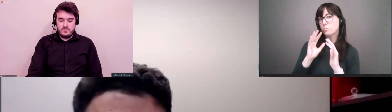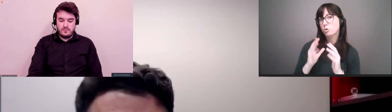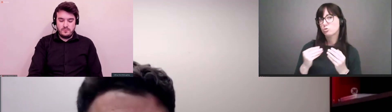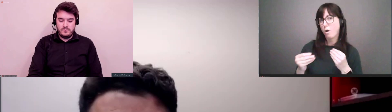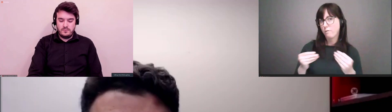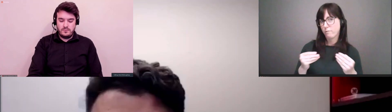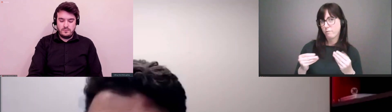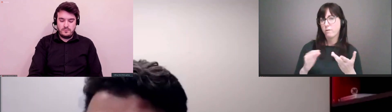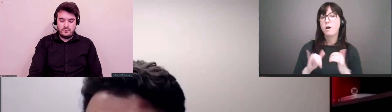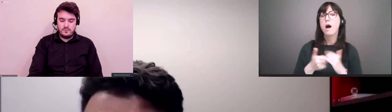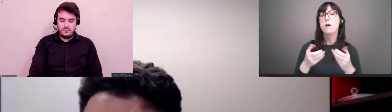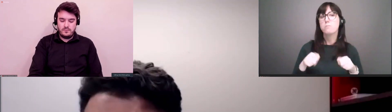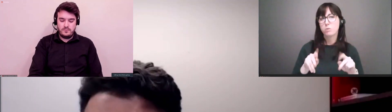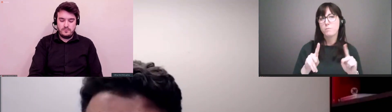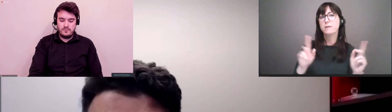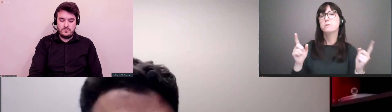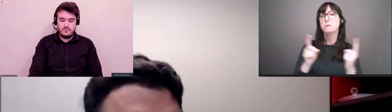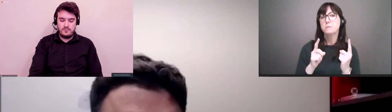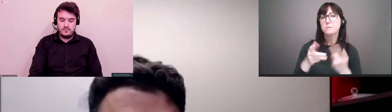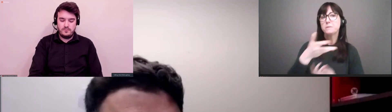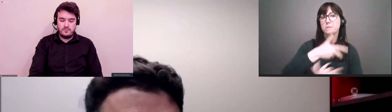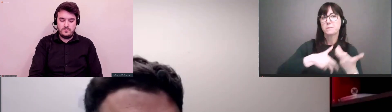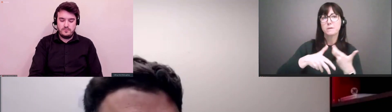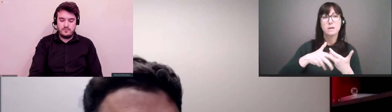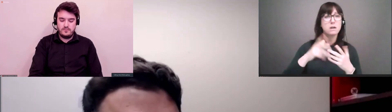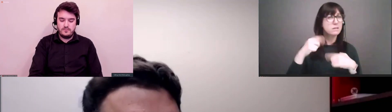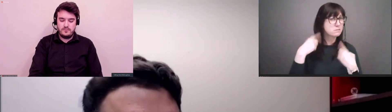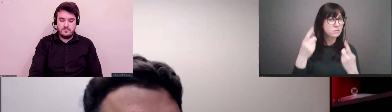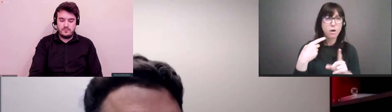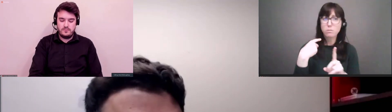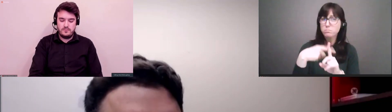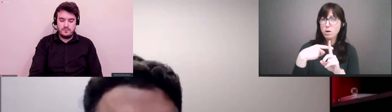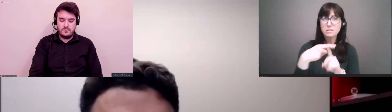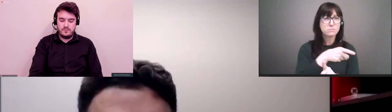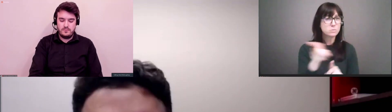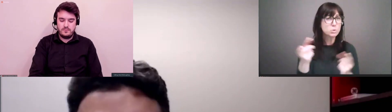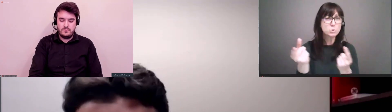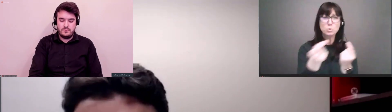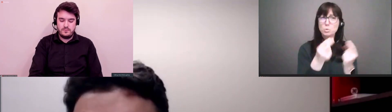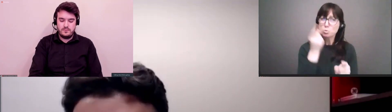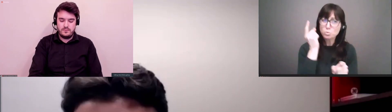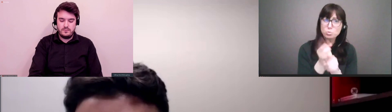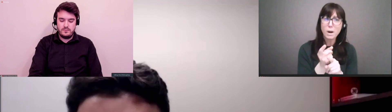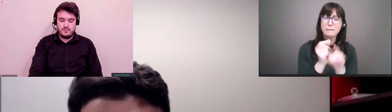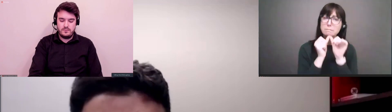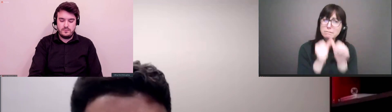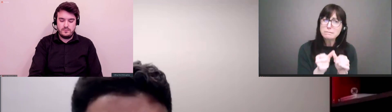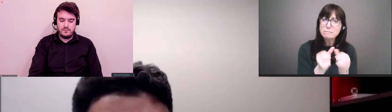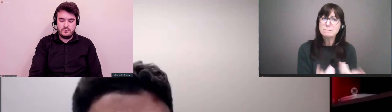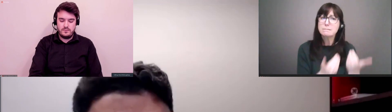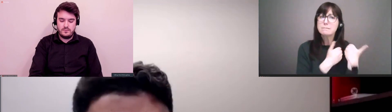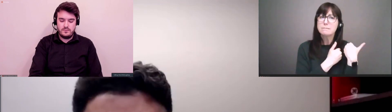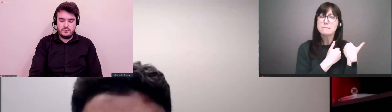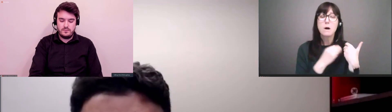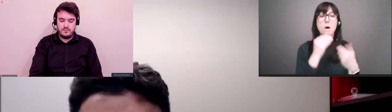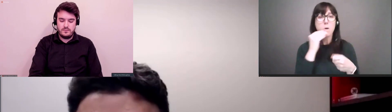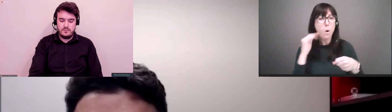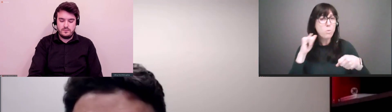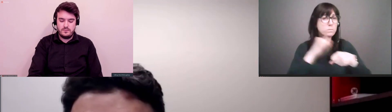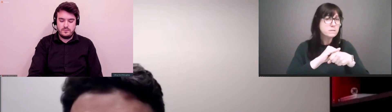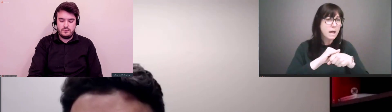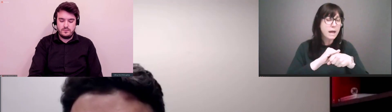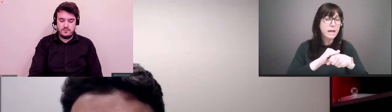say, we're having positive action, we're doing the right thing, and let's stay with it. We have to stay at home except for